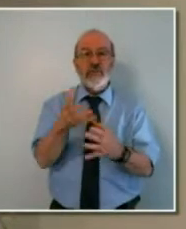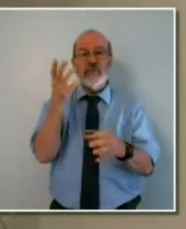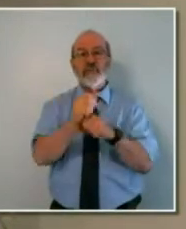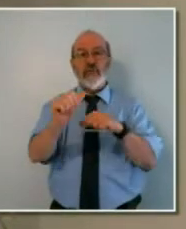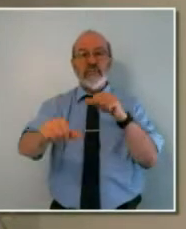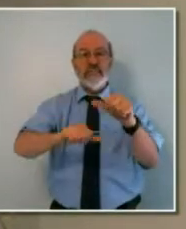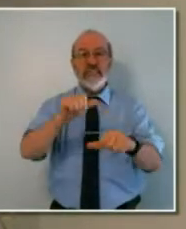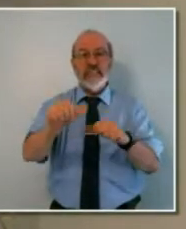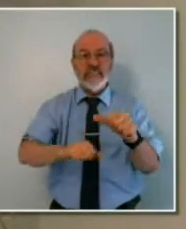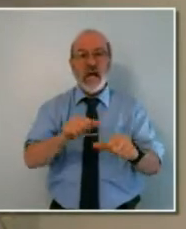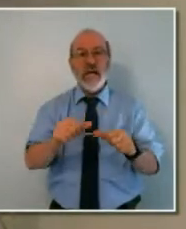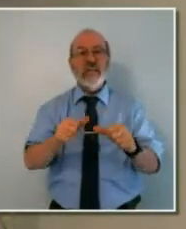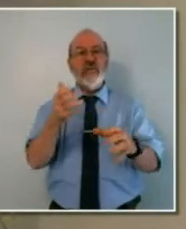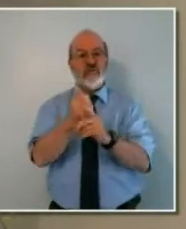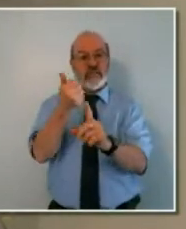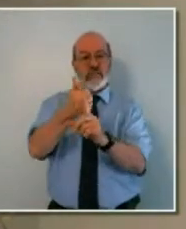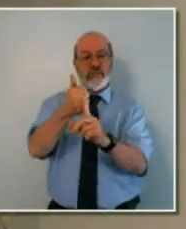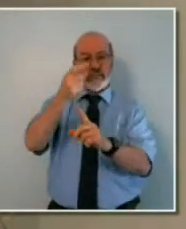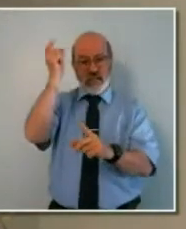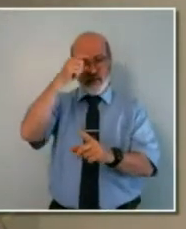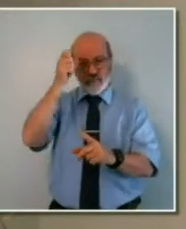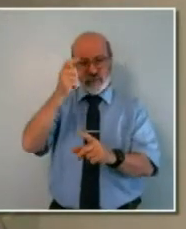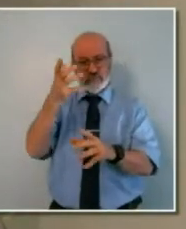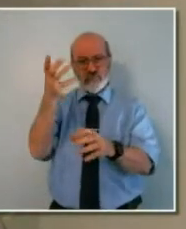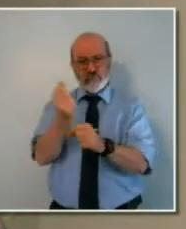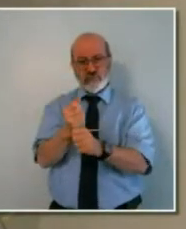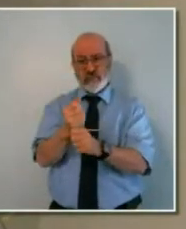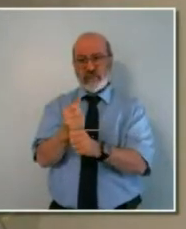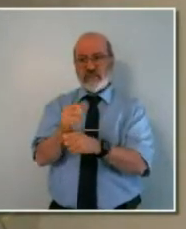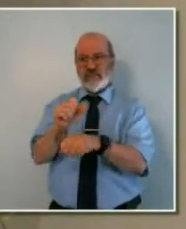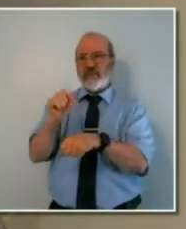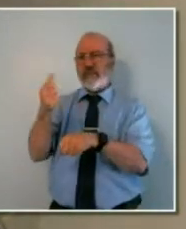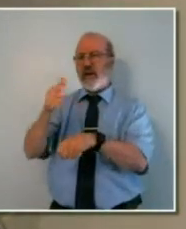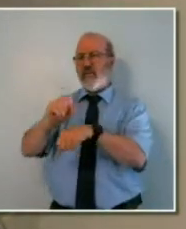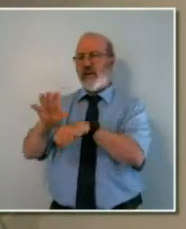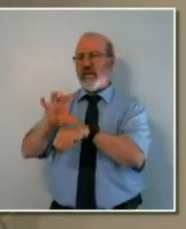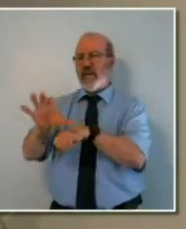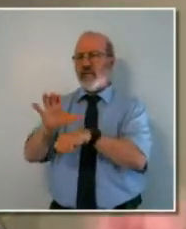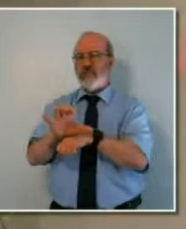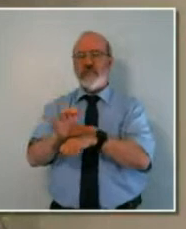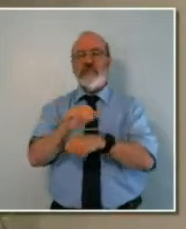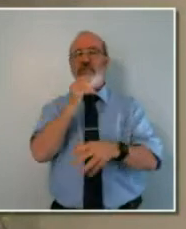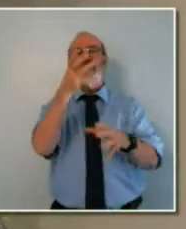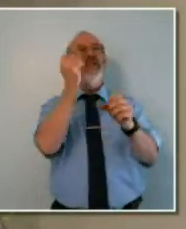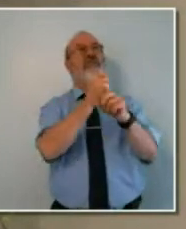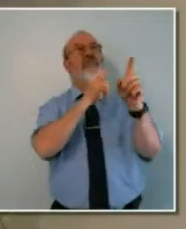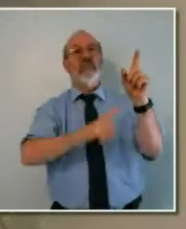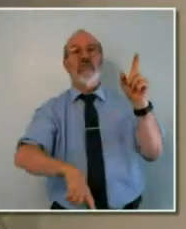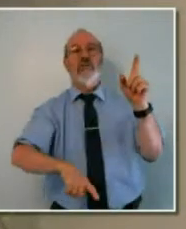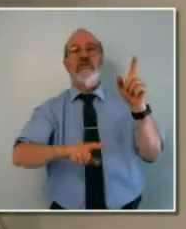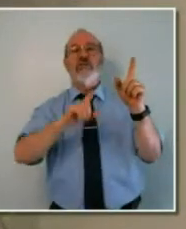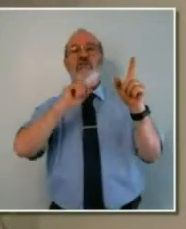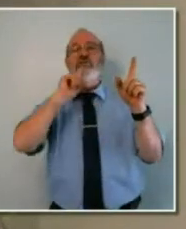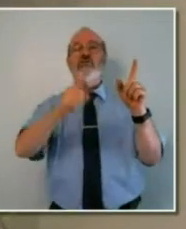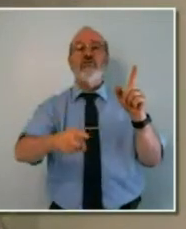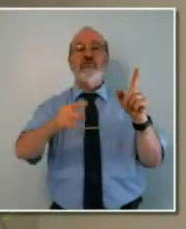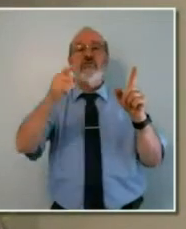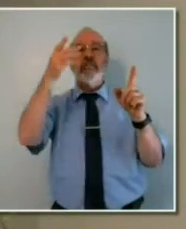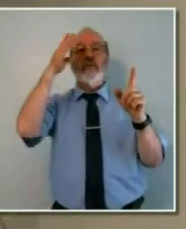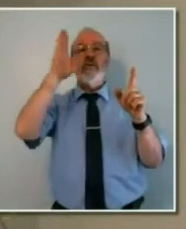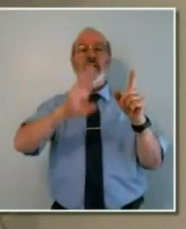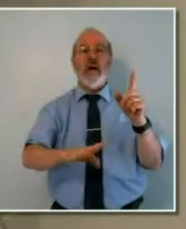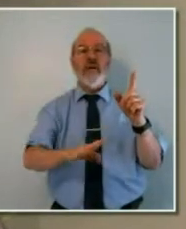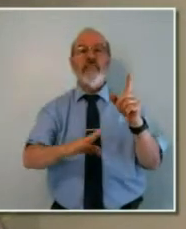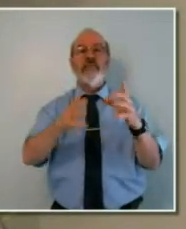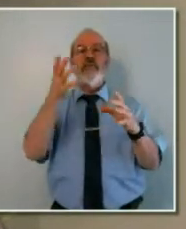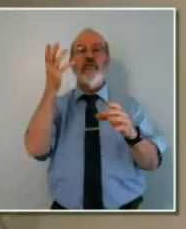trusting in their own wisdom. They're trusting in somebody's counsel, but they're not trusting in the Lord. If you really know God, you can